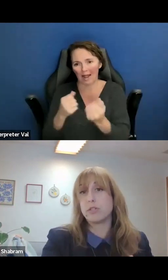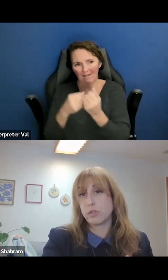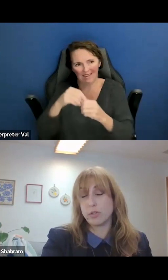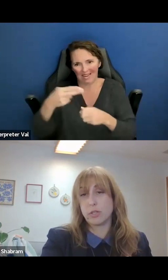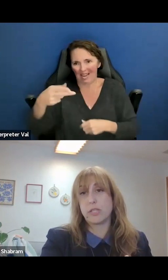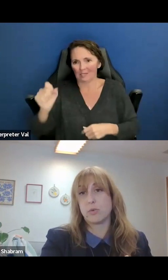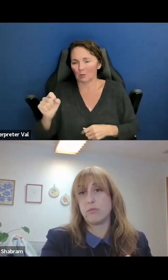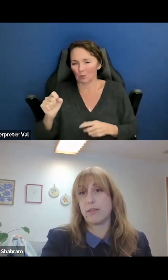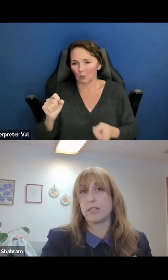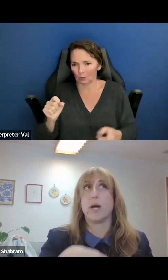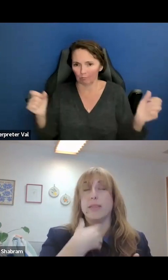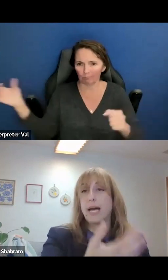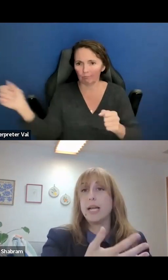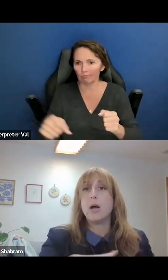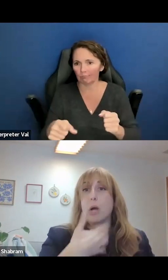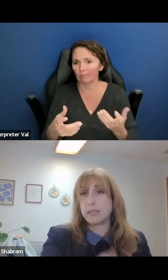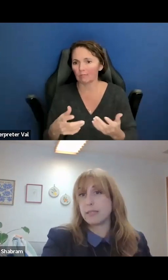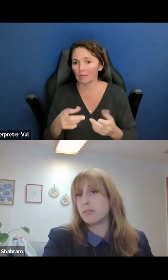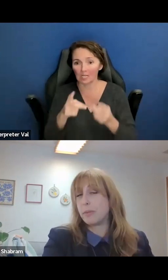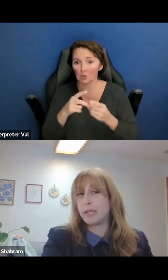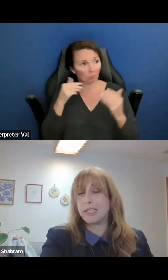there is a disclosure of sexual violence, when that